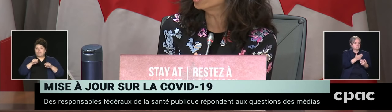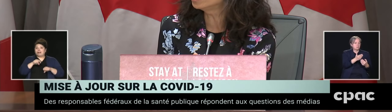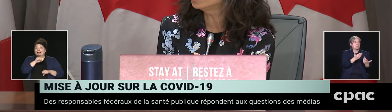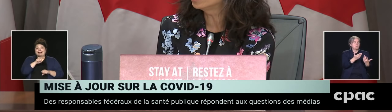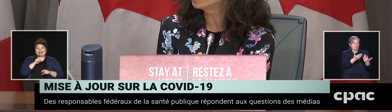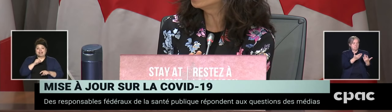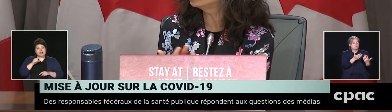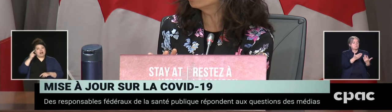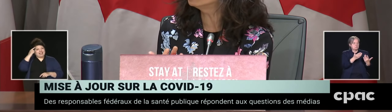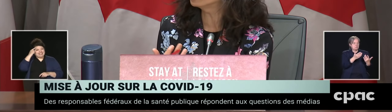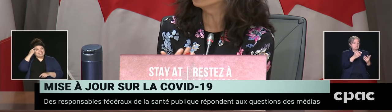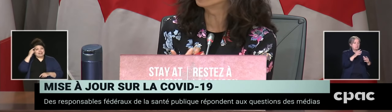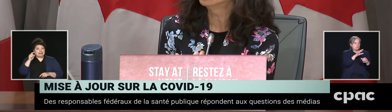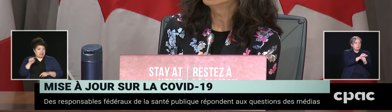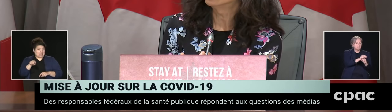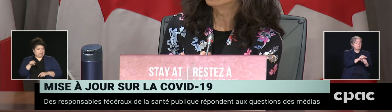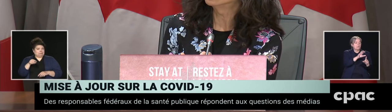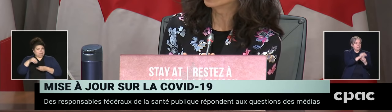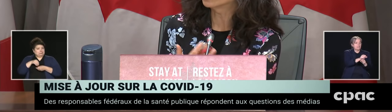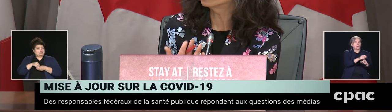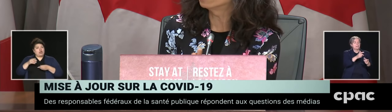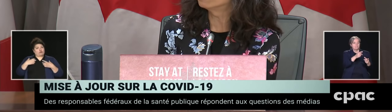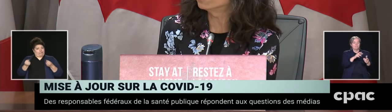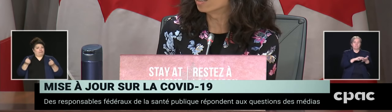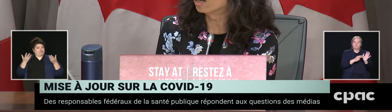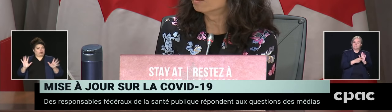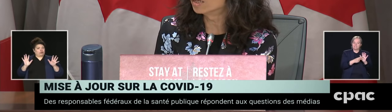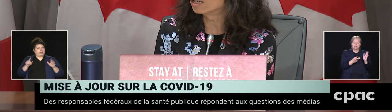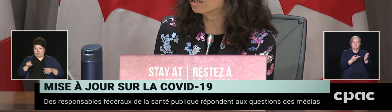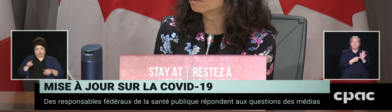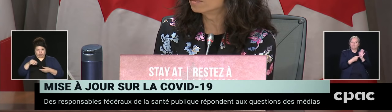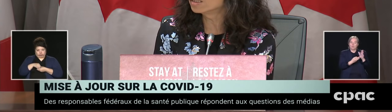have antibodies and they don't, or the lack of,